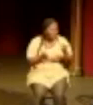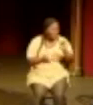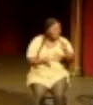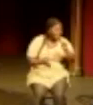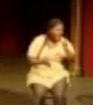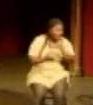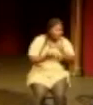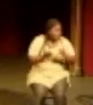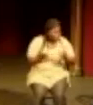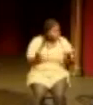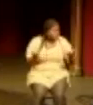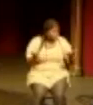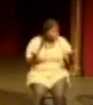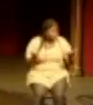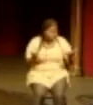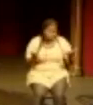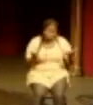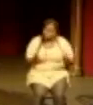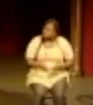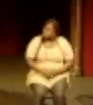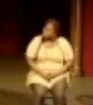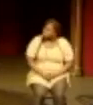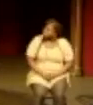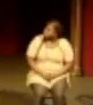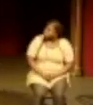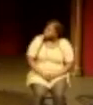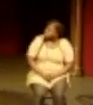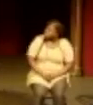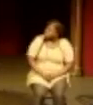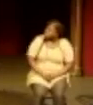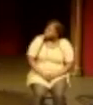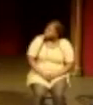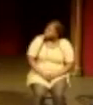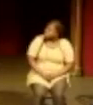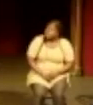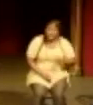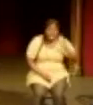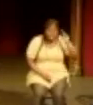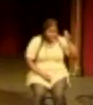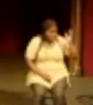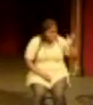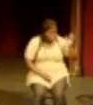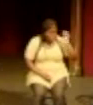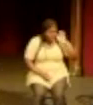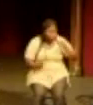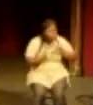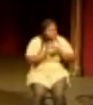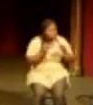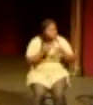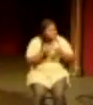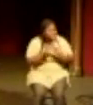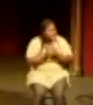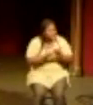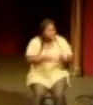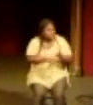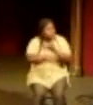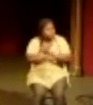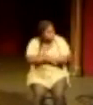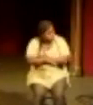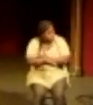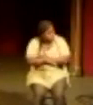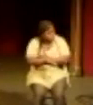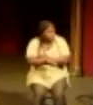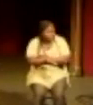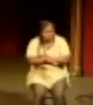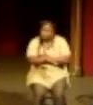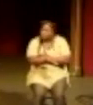are examples of how we do that. I'll also have some slides later on in the presentation sharing how we're enhancing that old practice field